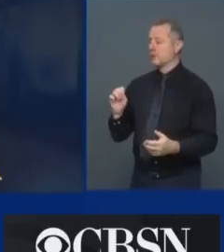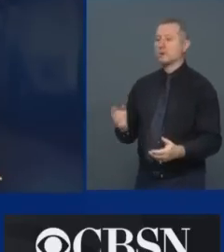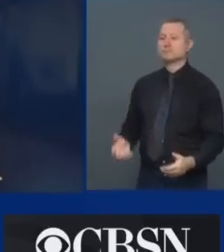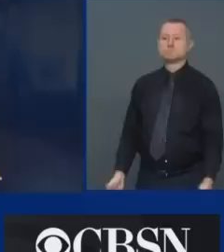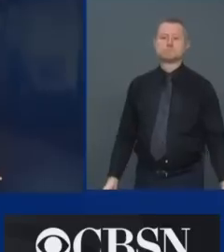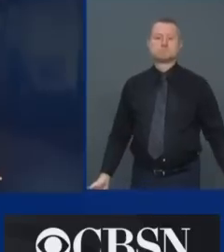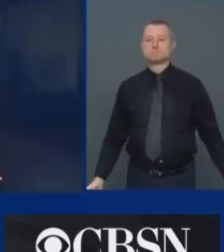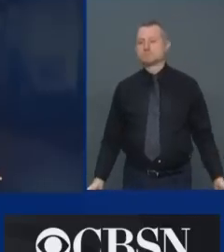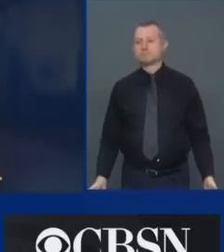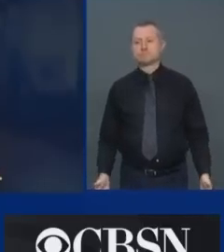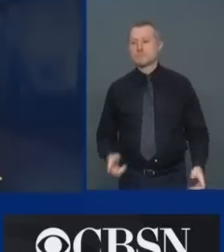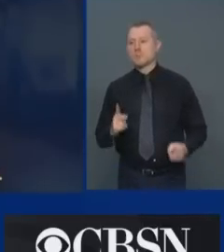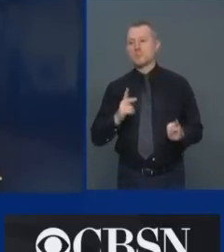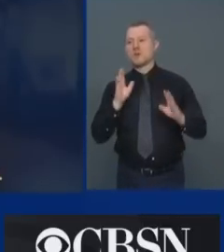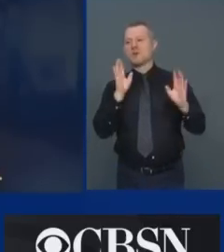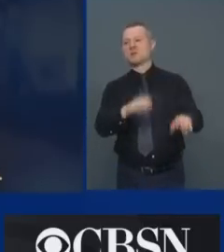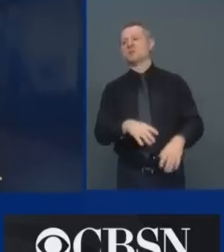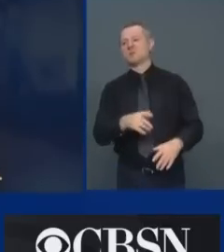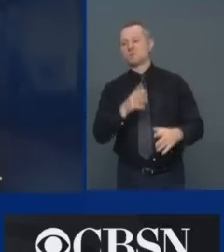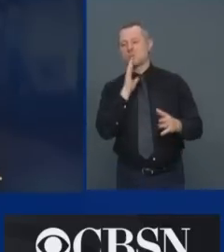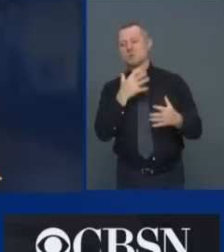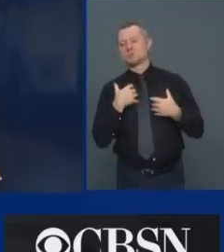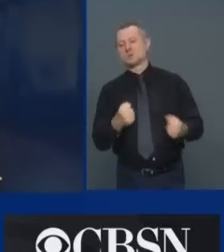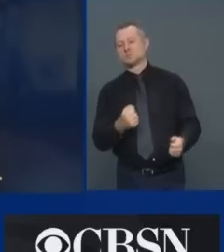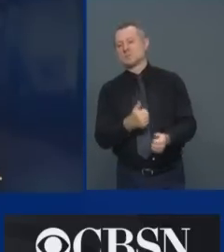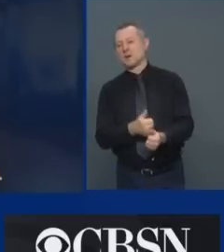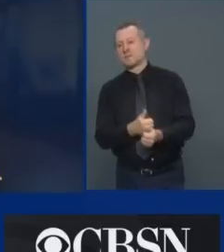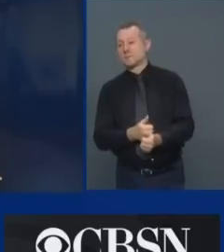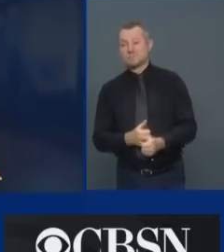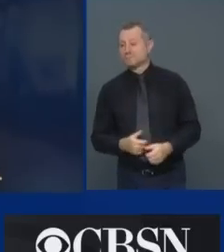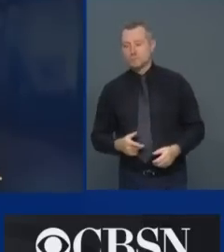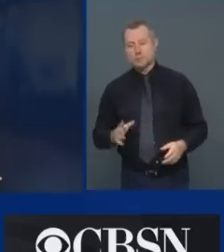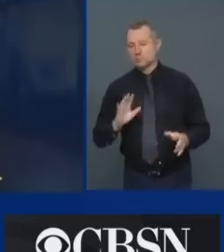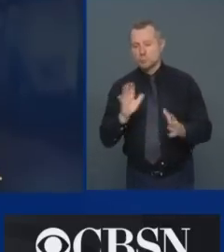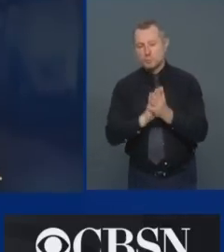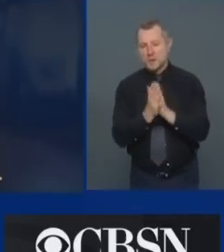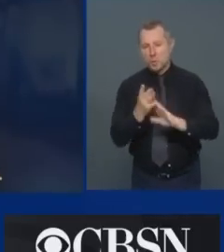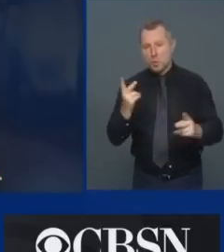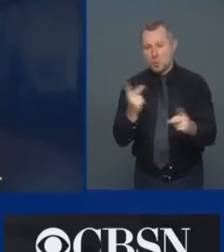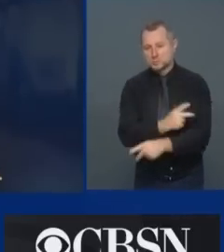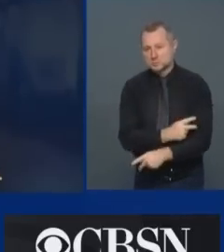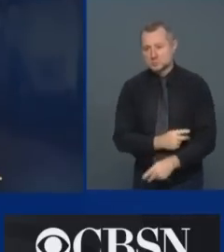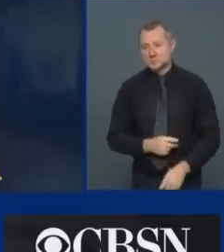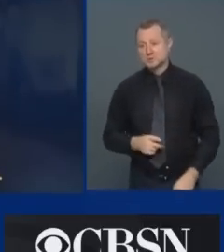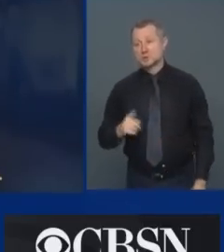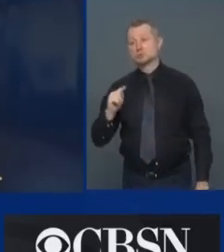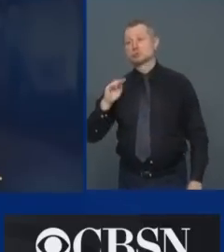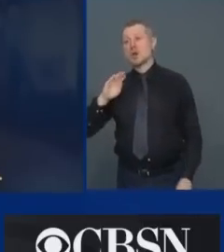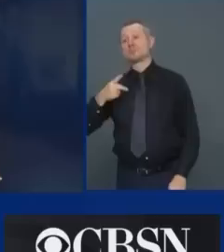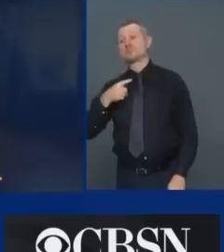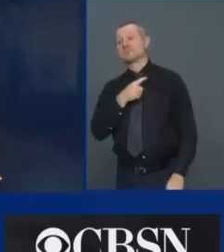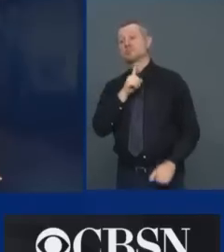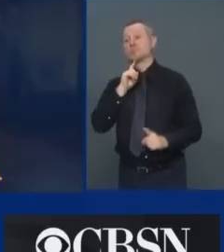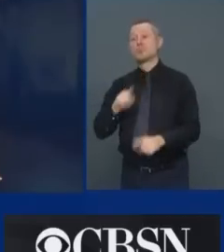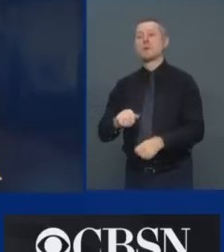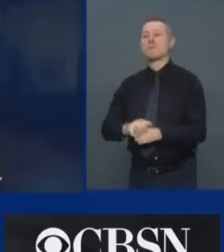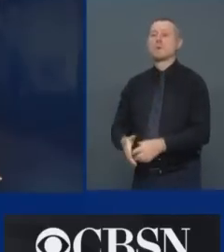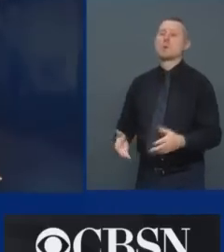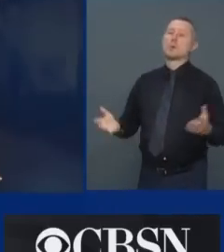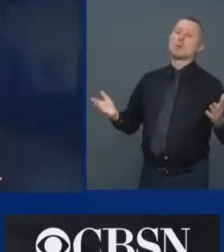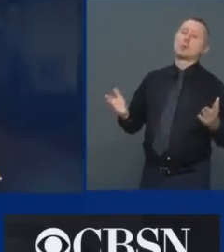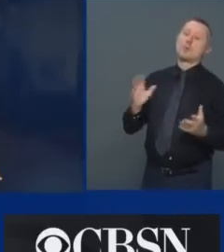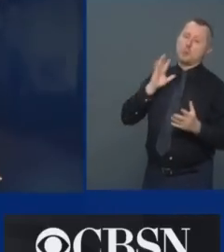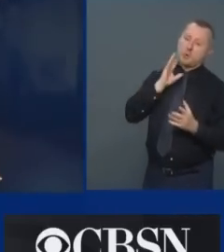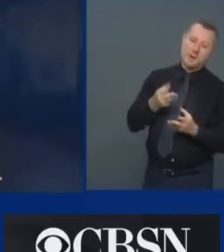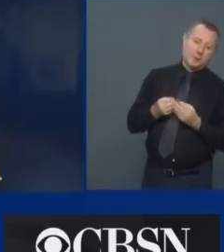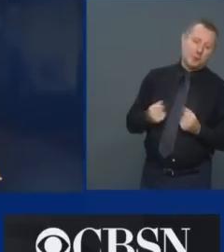better on its own. It's getting worse. Trump on COVID. It's going to go away like a miracle. It's